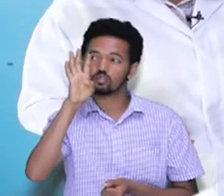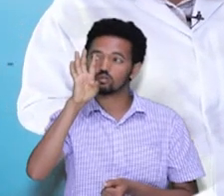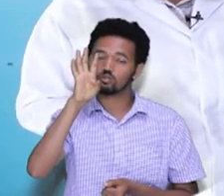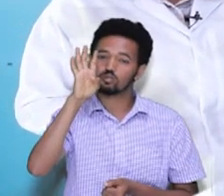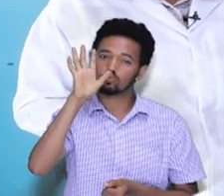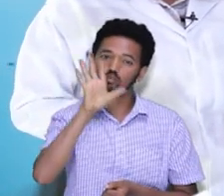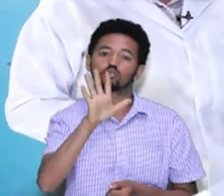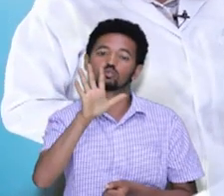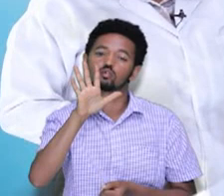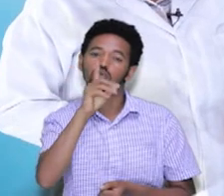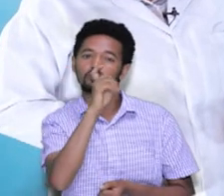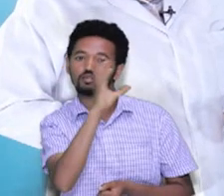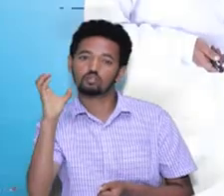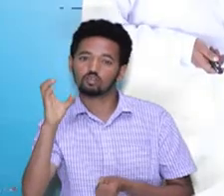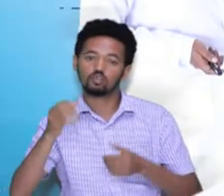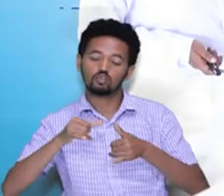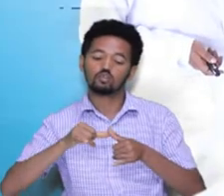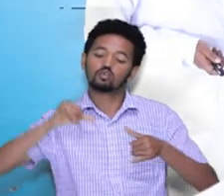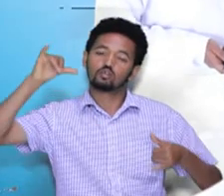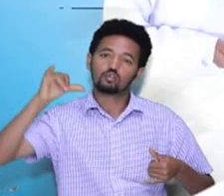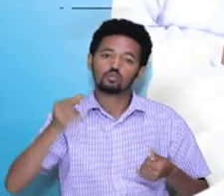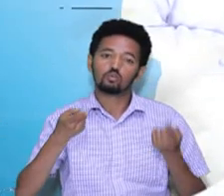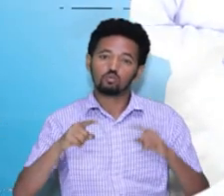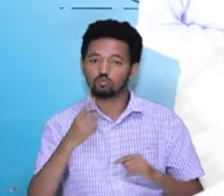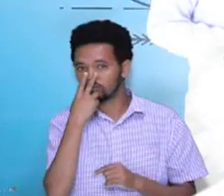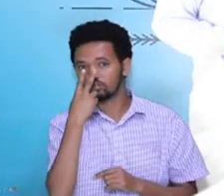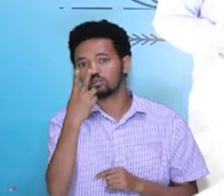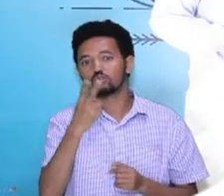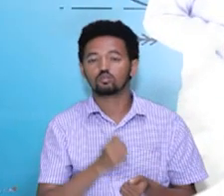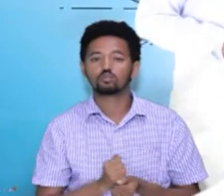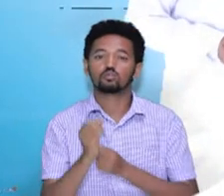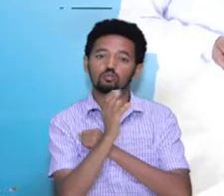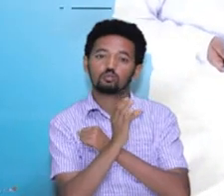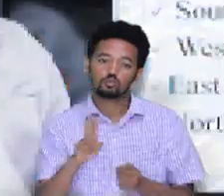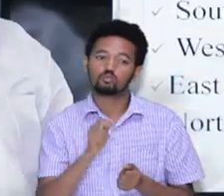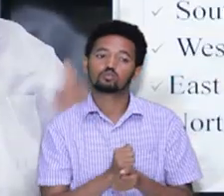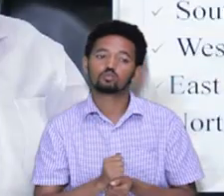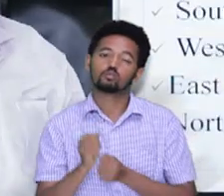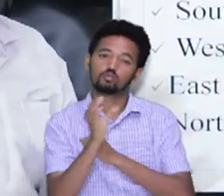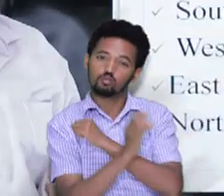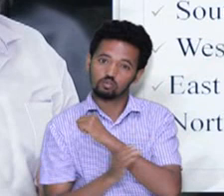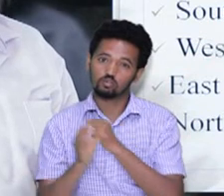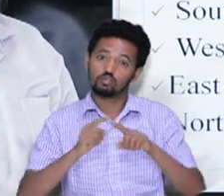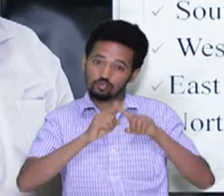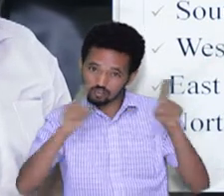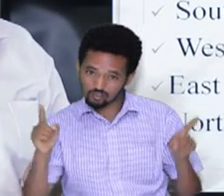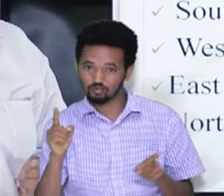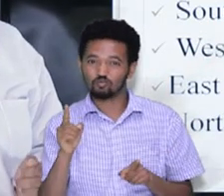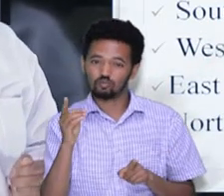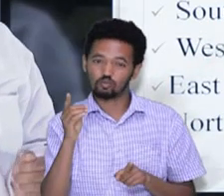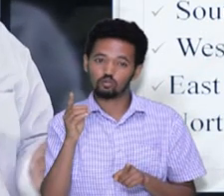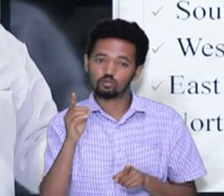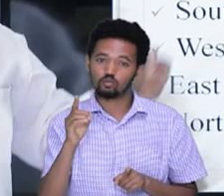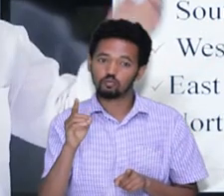7,516 kilometers. When we see the relative location of Africa, relative location